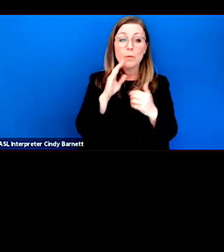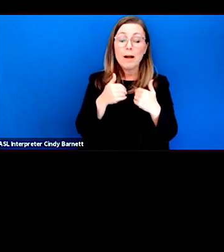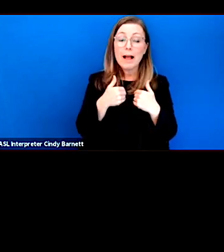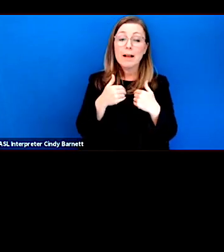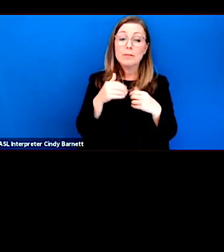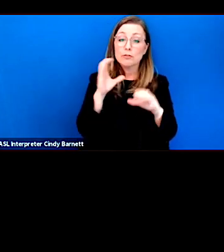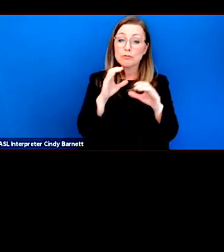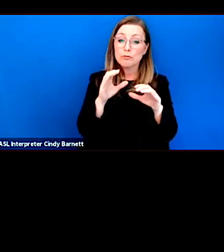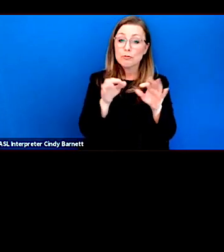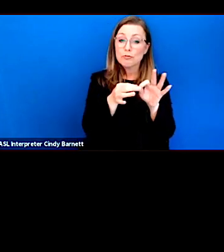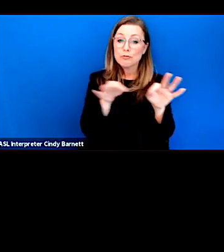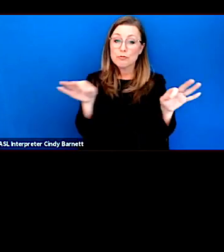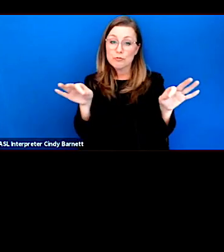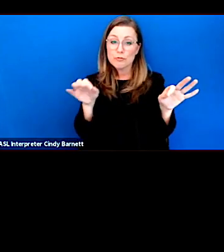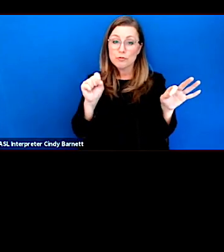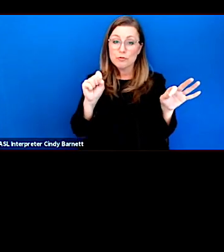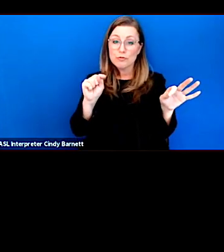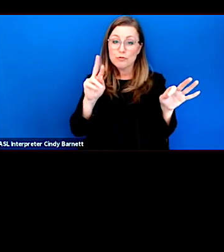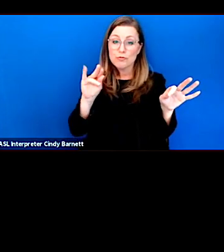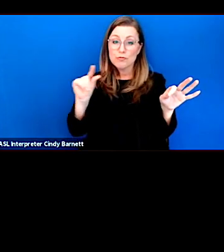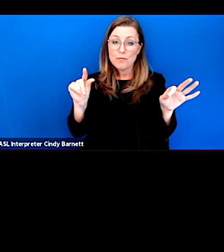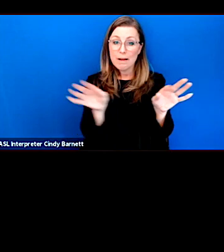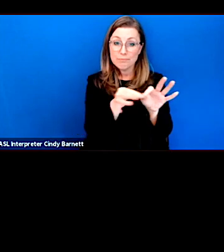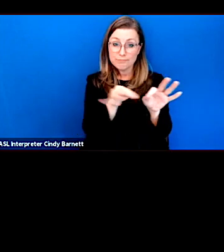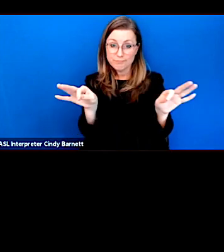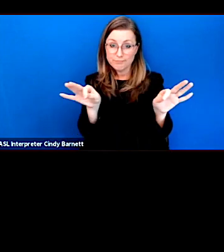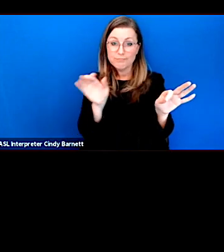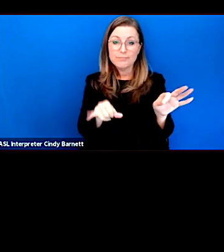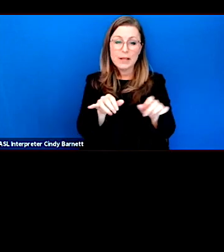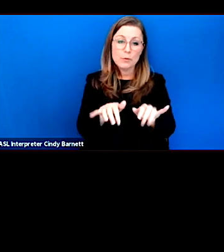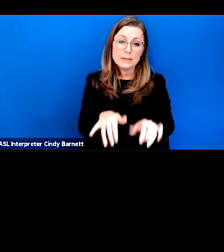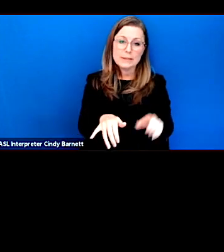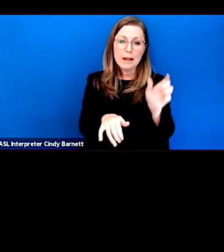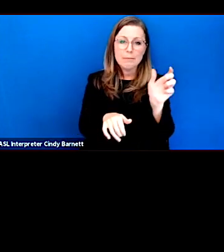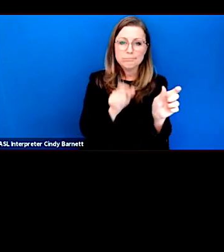engine search bar to conduct your searches.